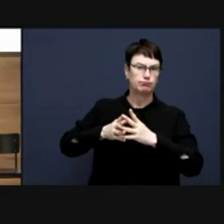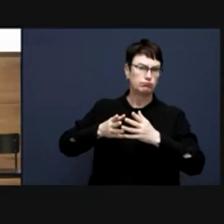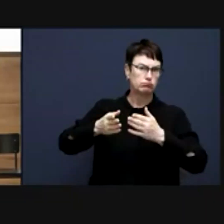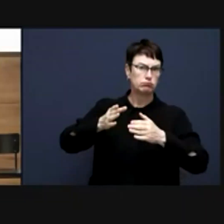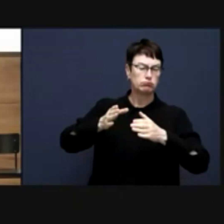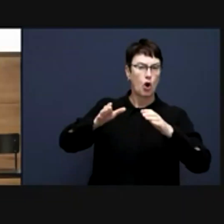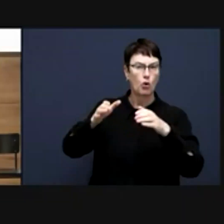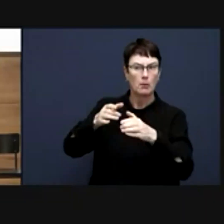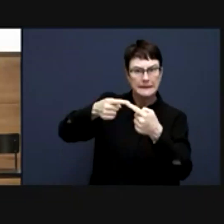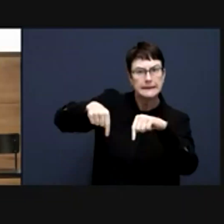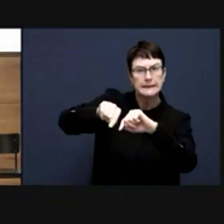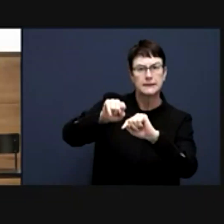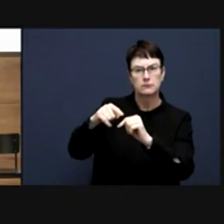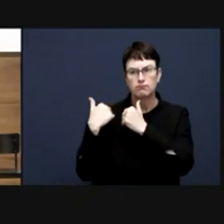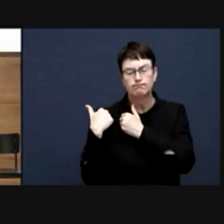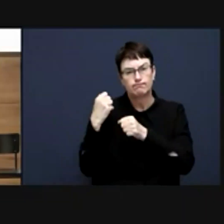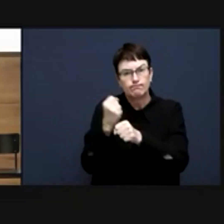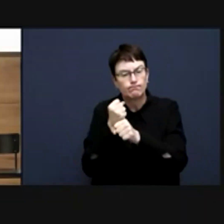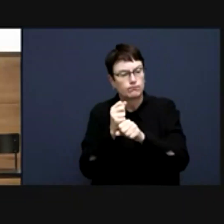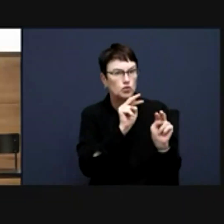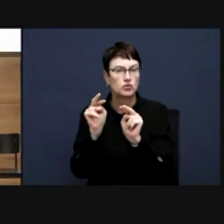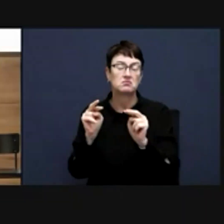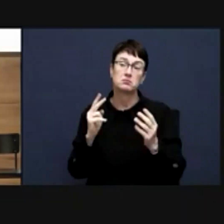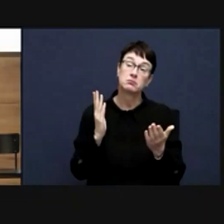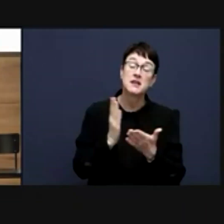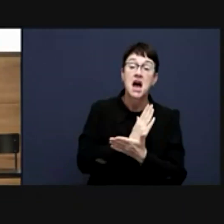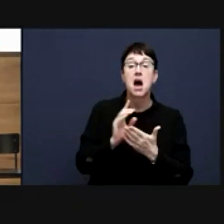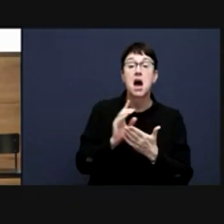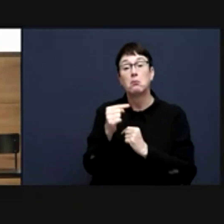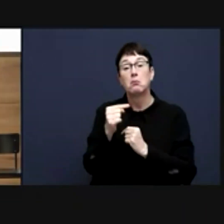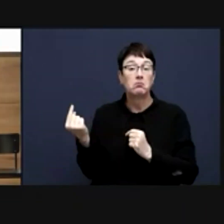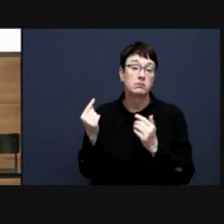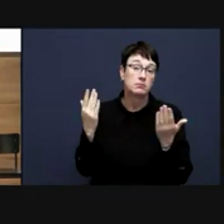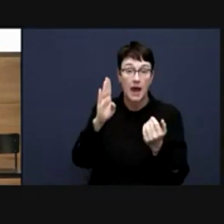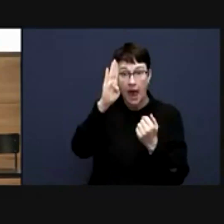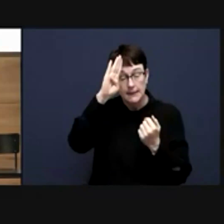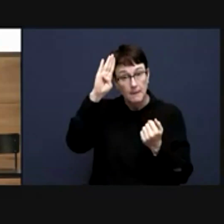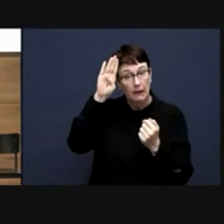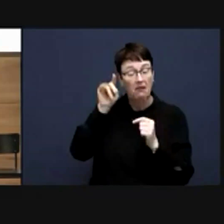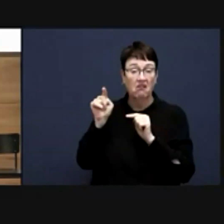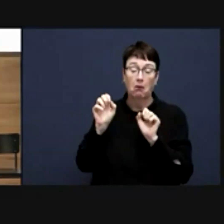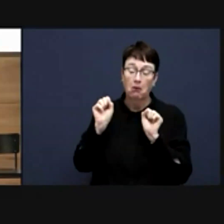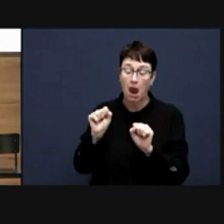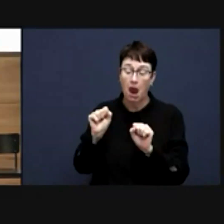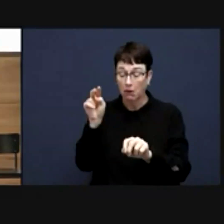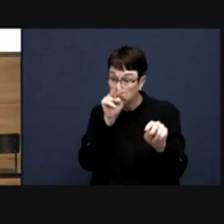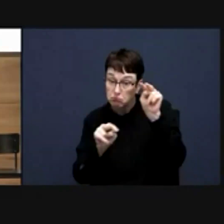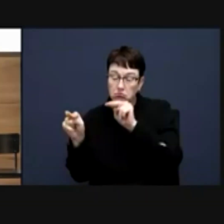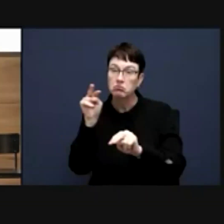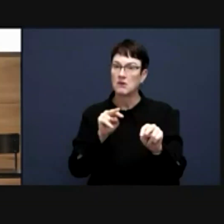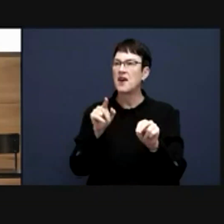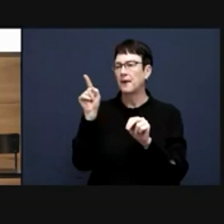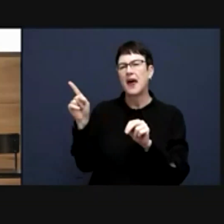and I believe this is the way to move forward. I would just like